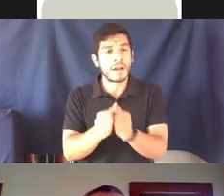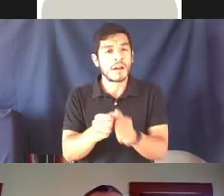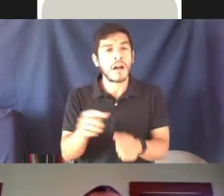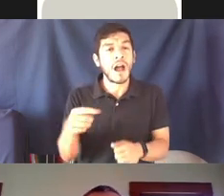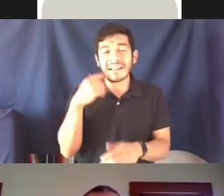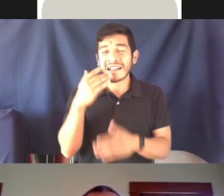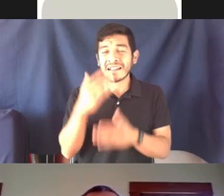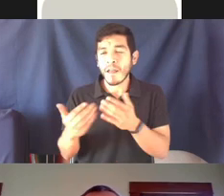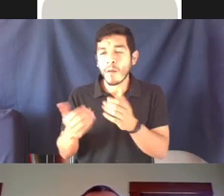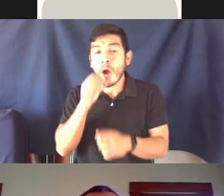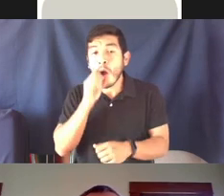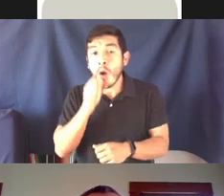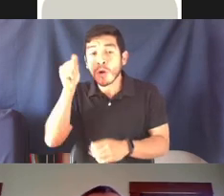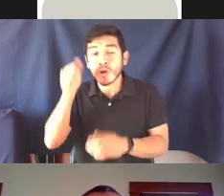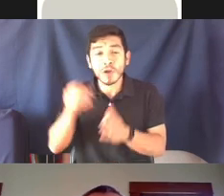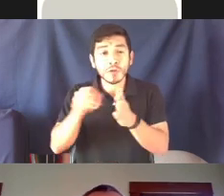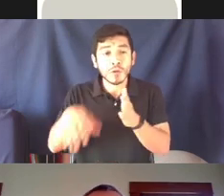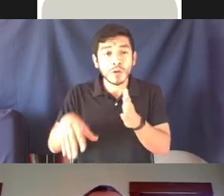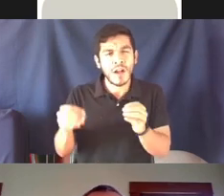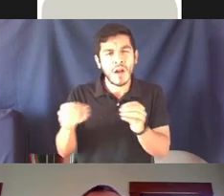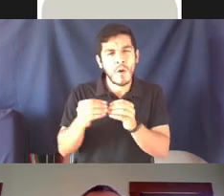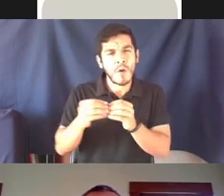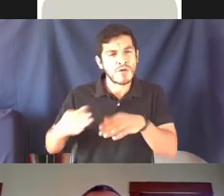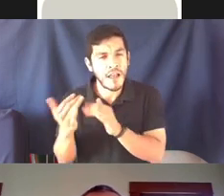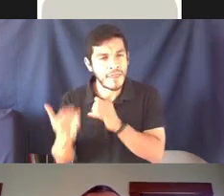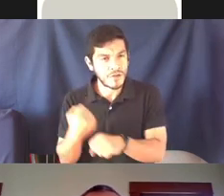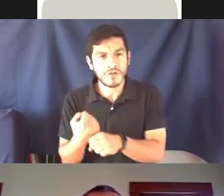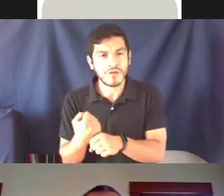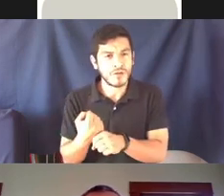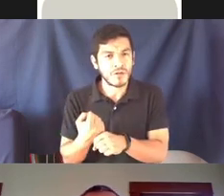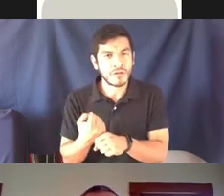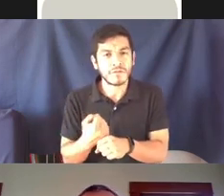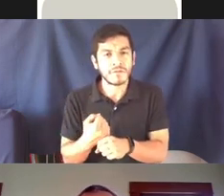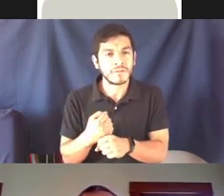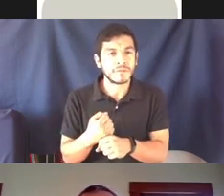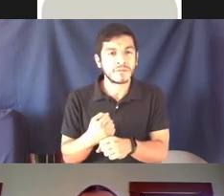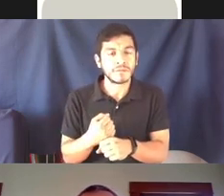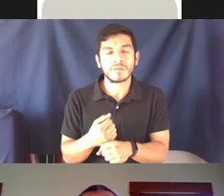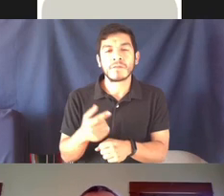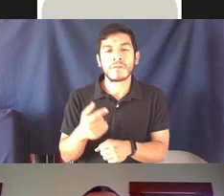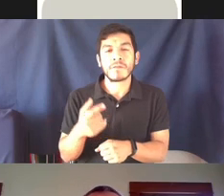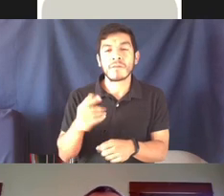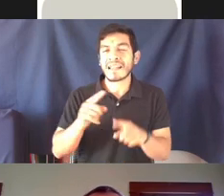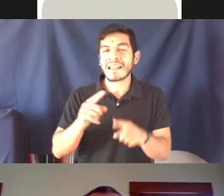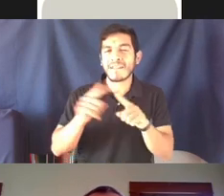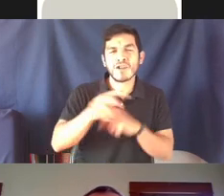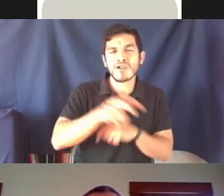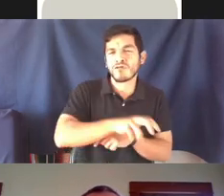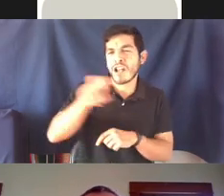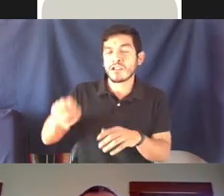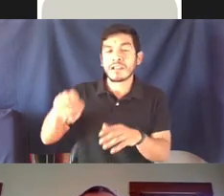this year, namely, very atypical transitions into college and career spaces. I've got